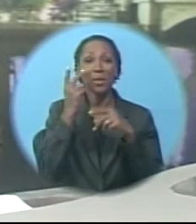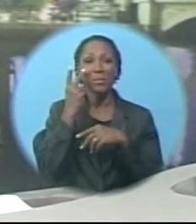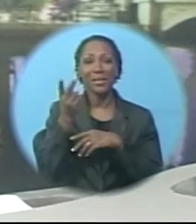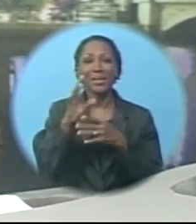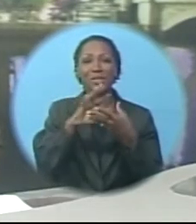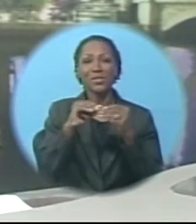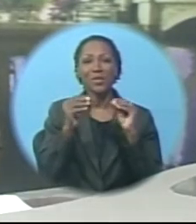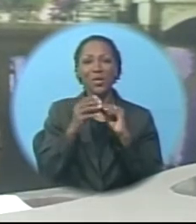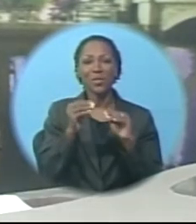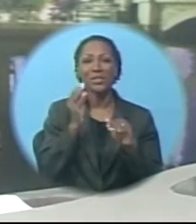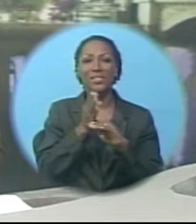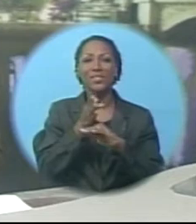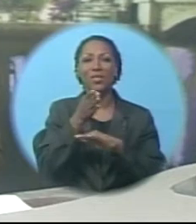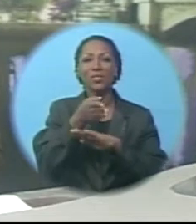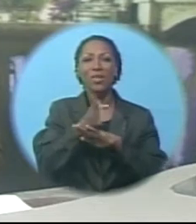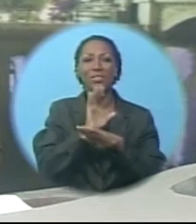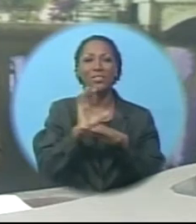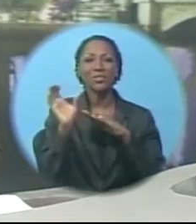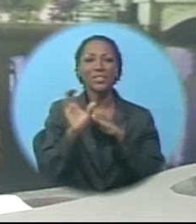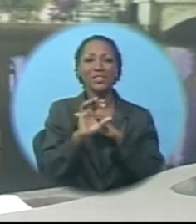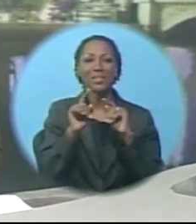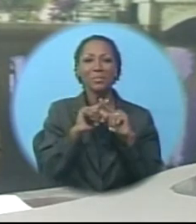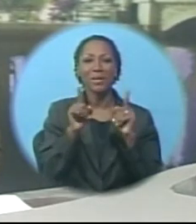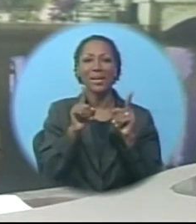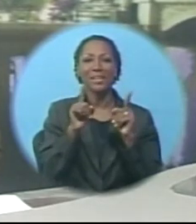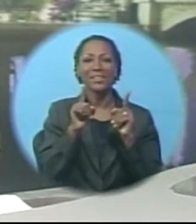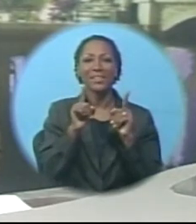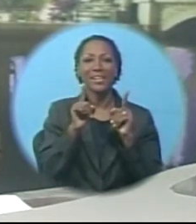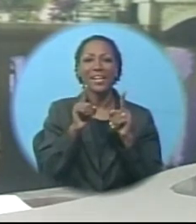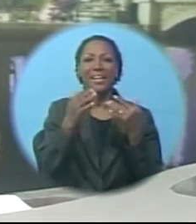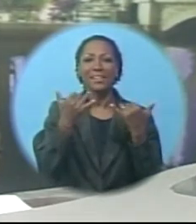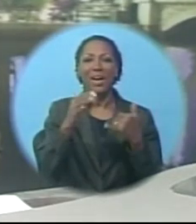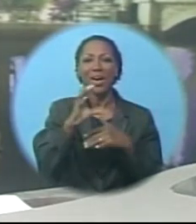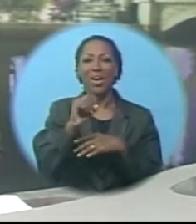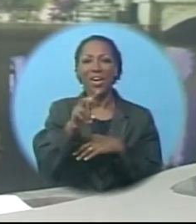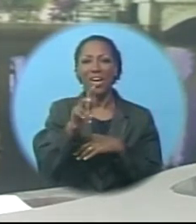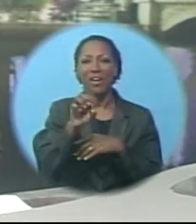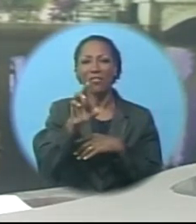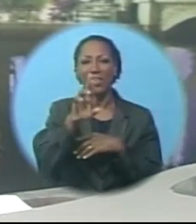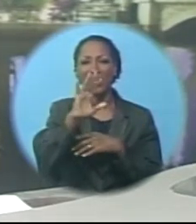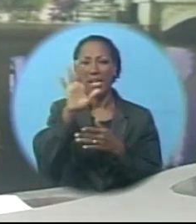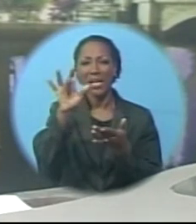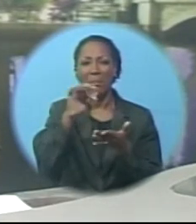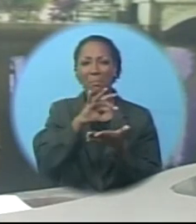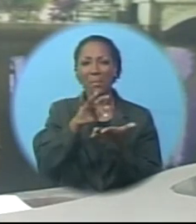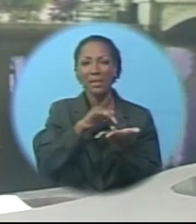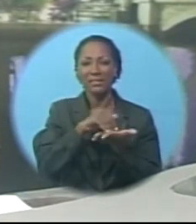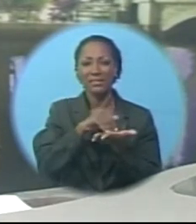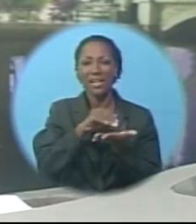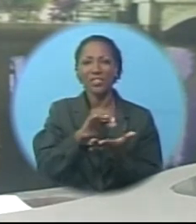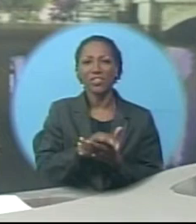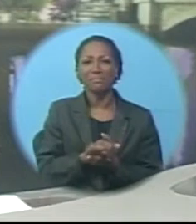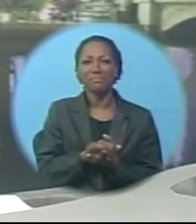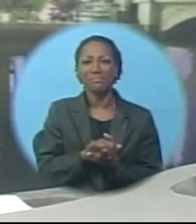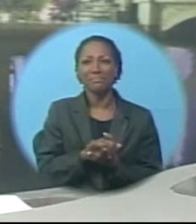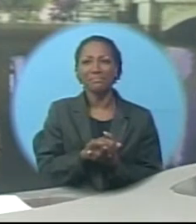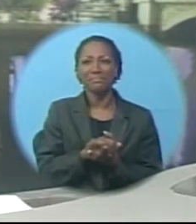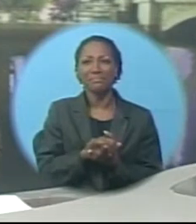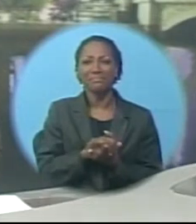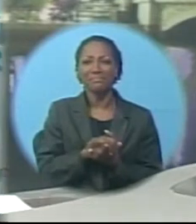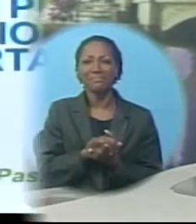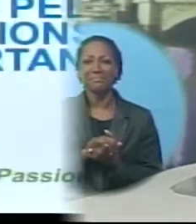of the stories making headlines across the region. But before we get there, here's a tip from Coverley Medical Center. Regular breast and